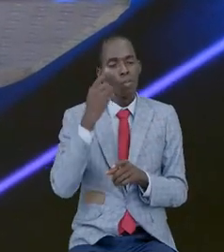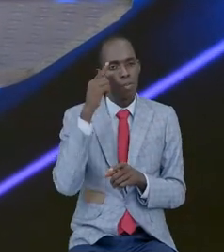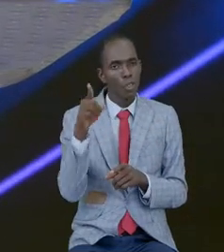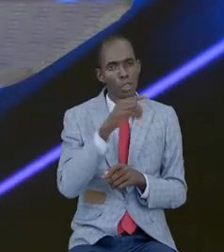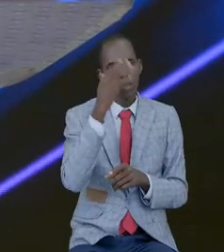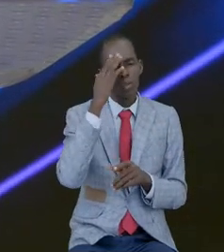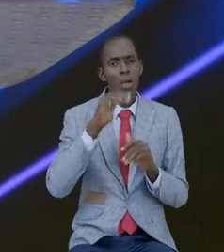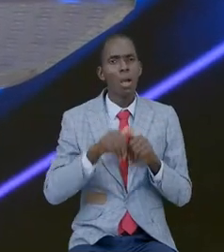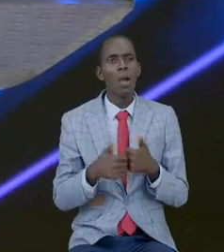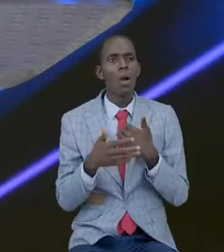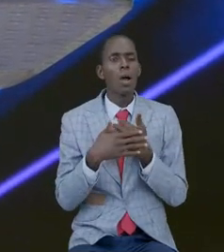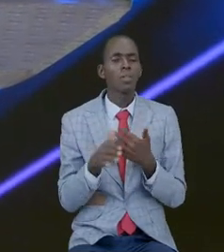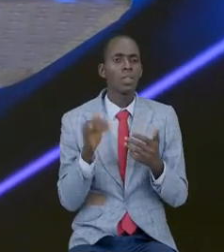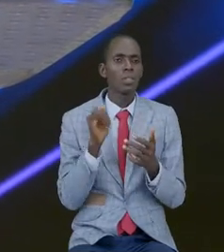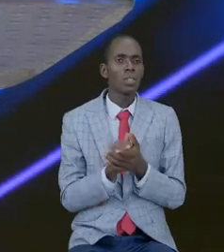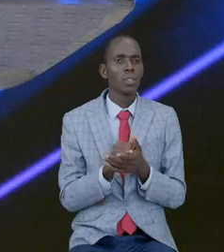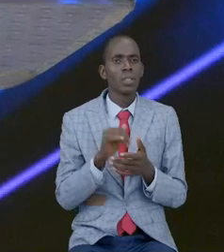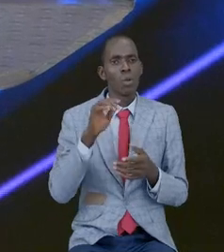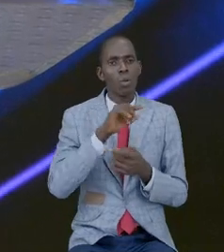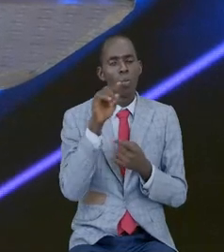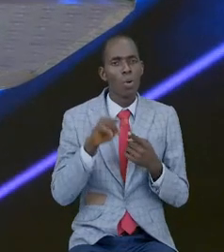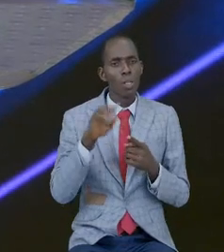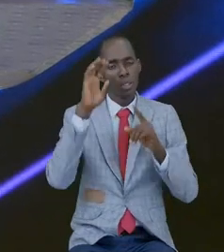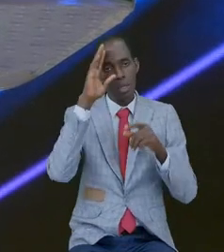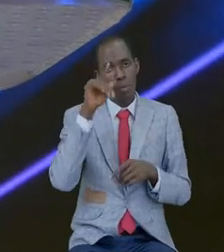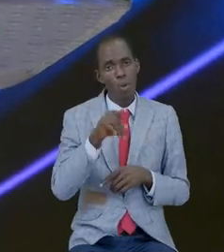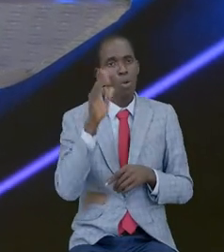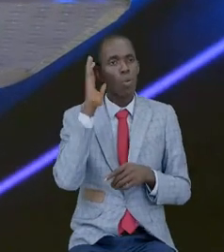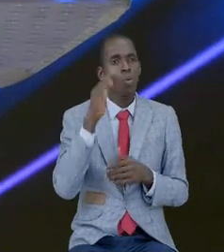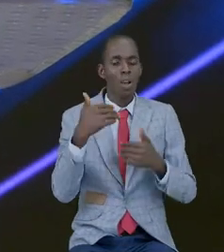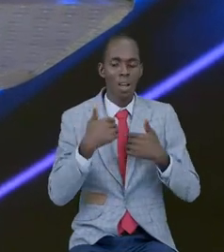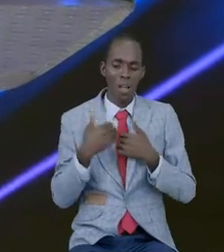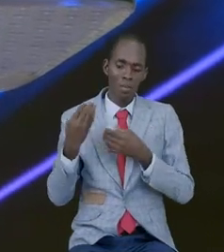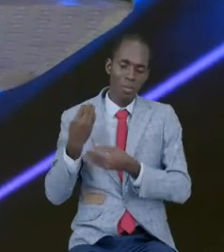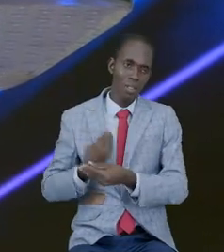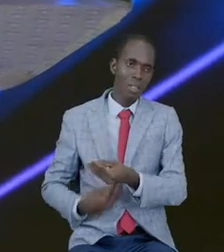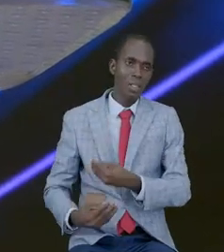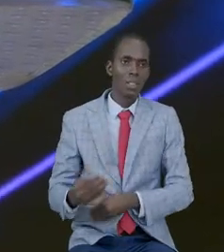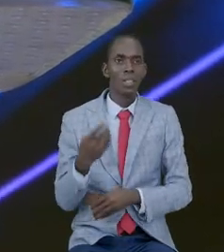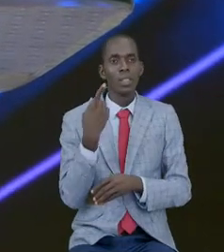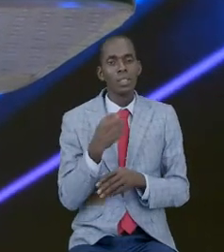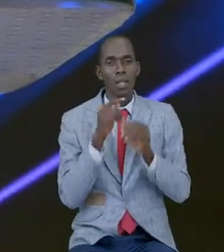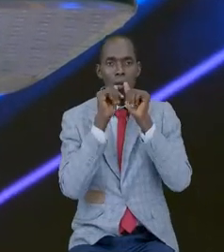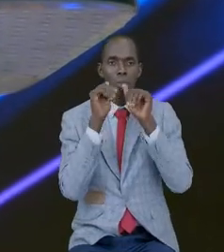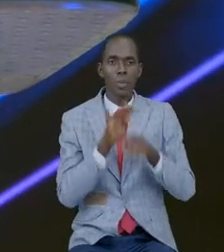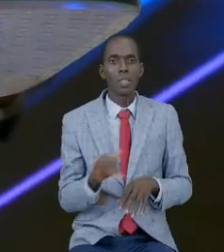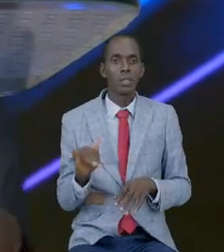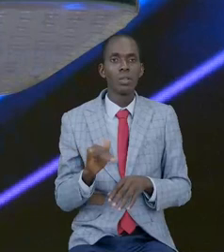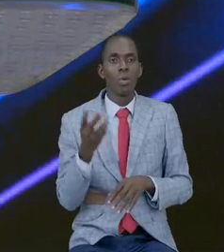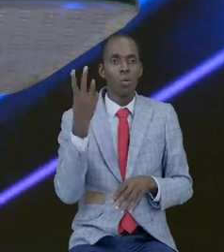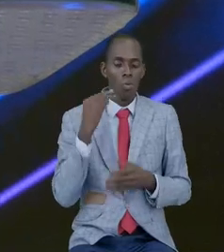watch when it would have inherited the blessing it was